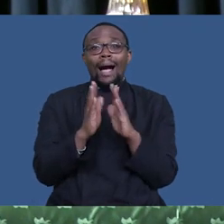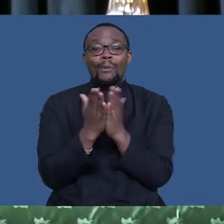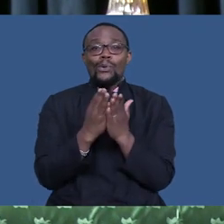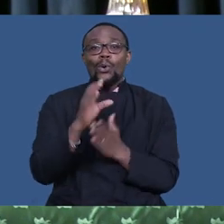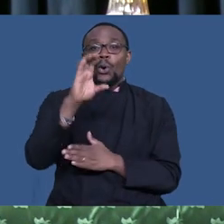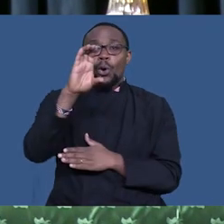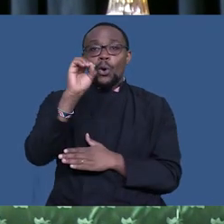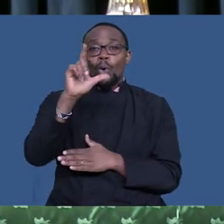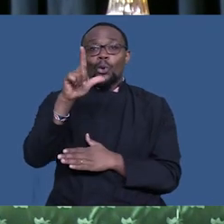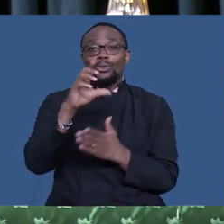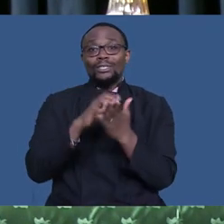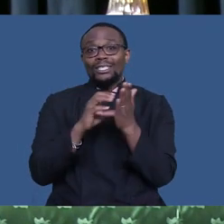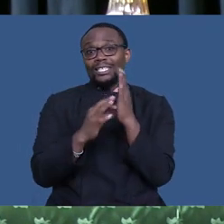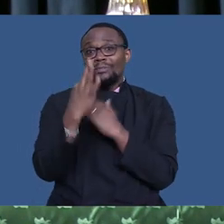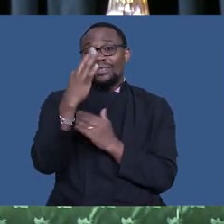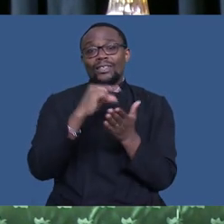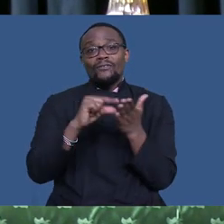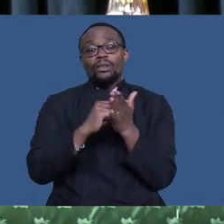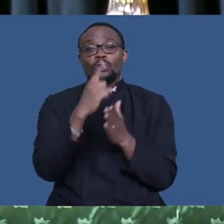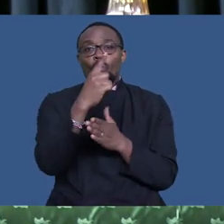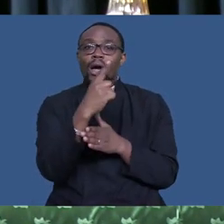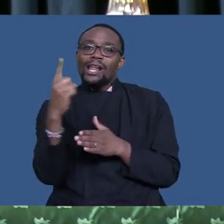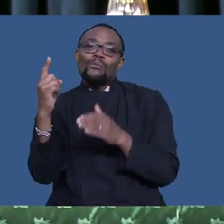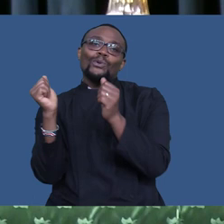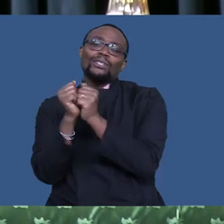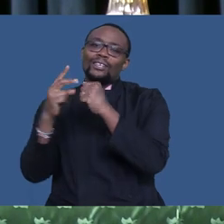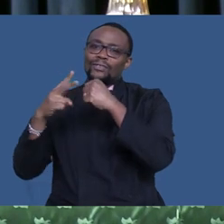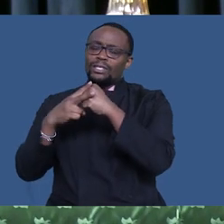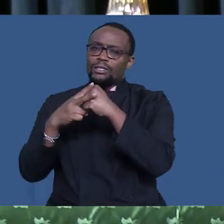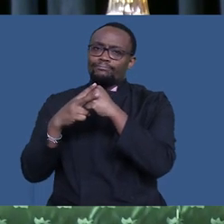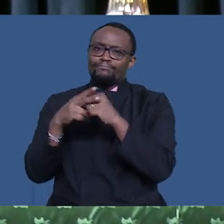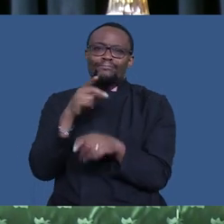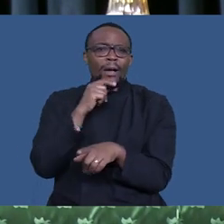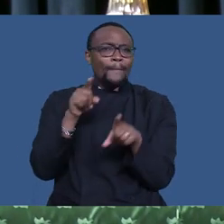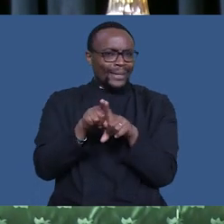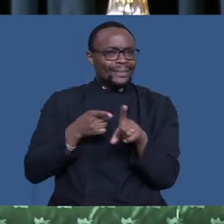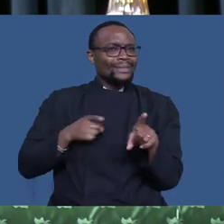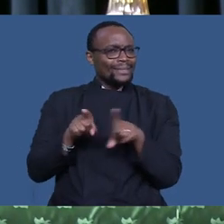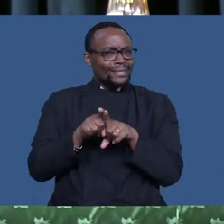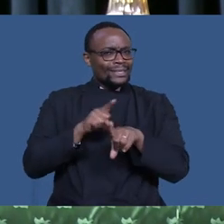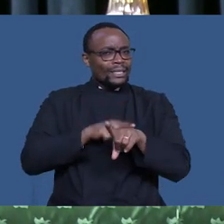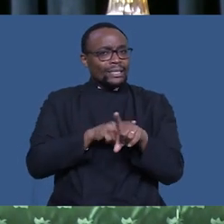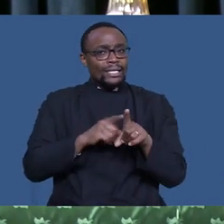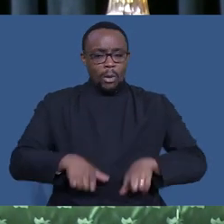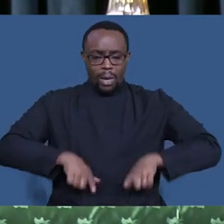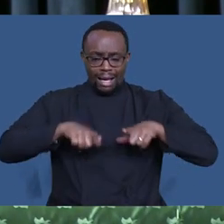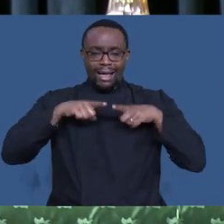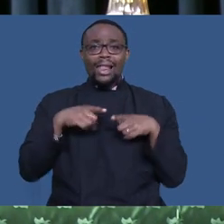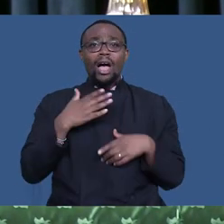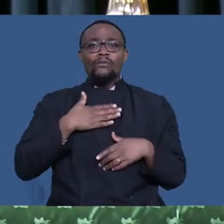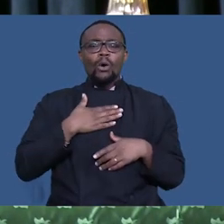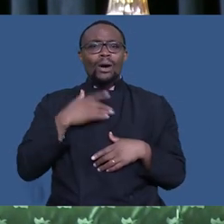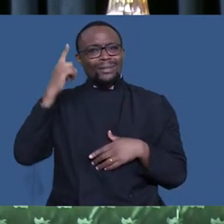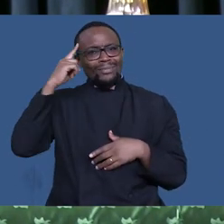3, verse 1 to 17. You know, brothers and sisters, when we live in light